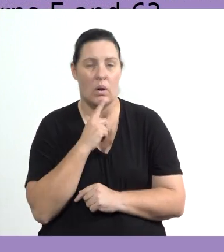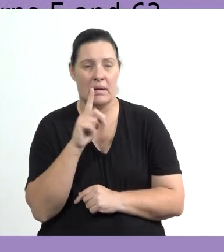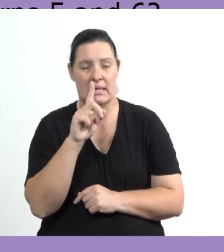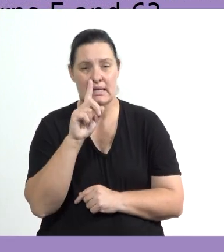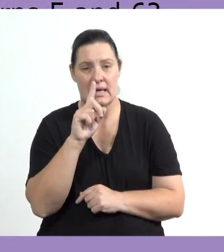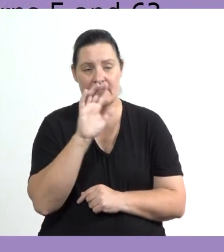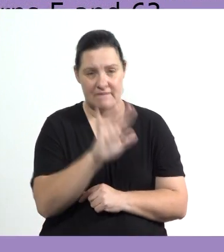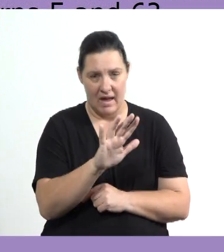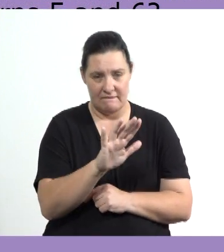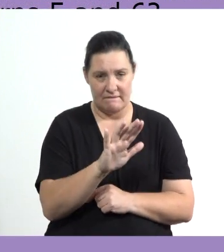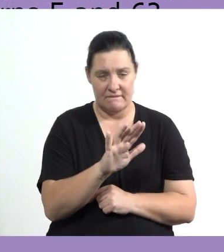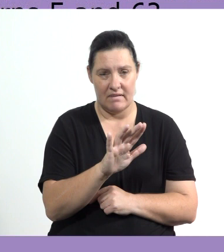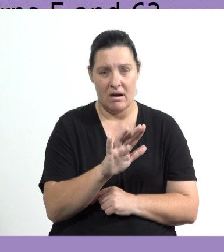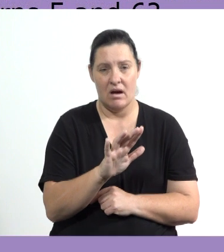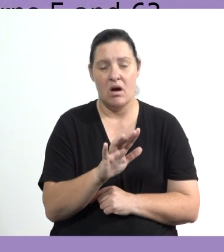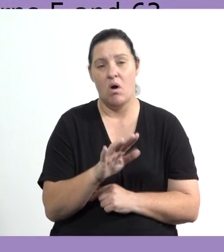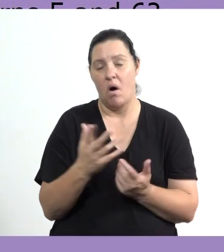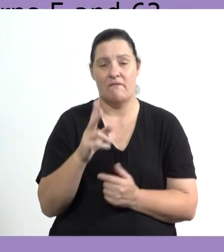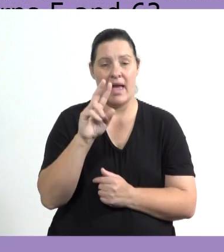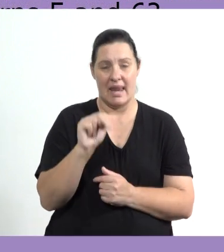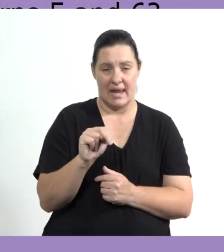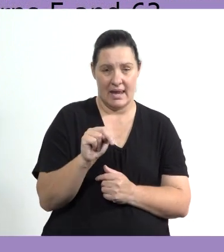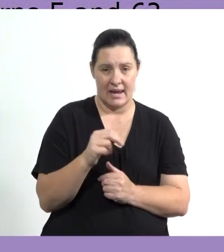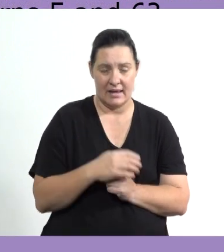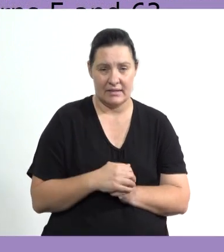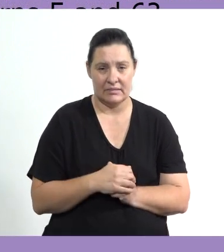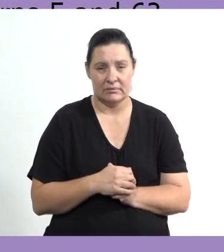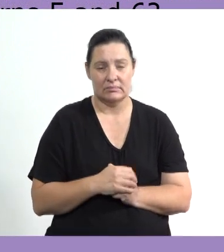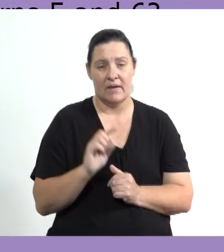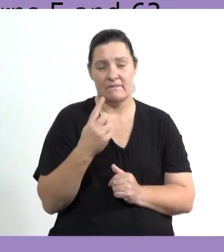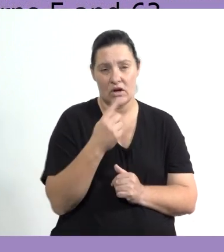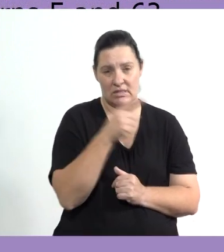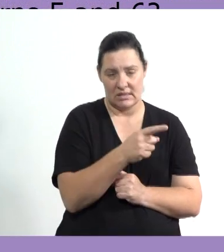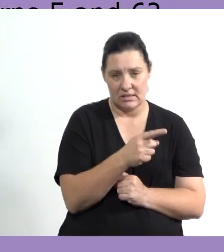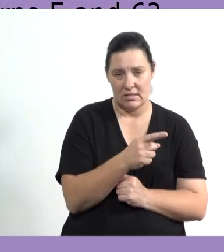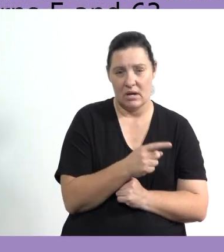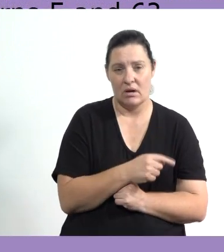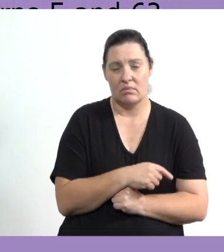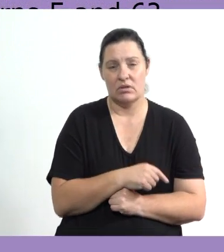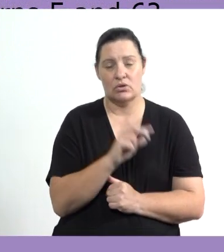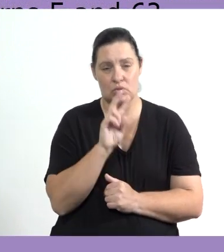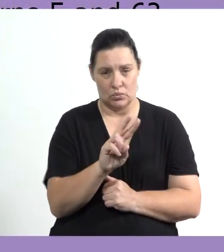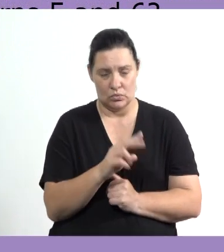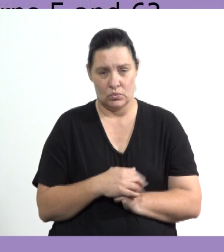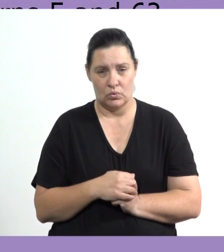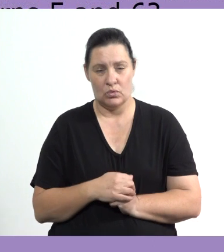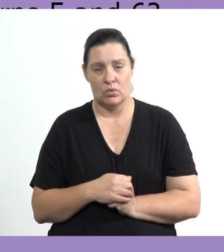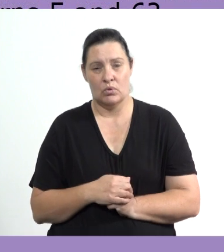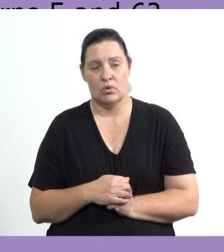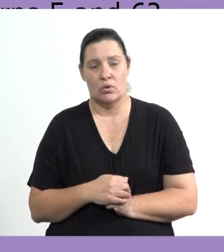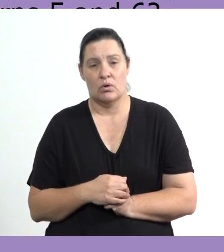going to be 5 sets of. Now let's look at the first one. For the first pattern, it was